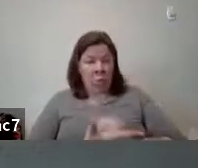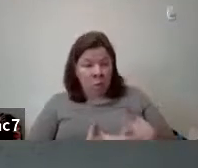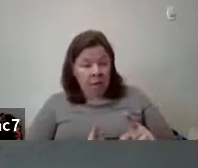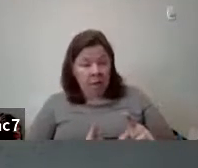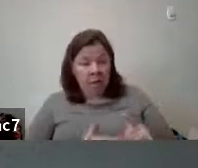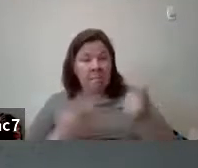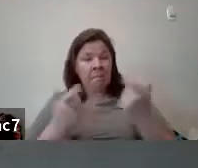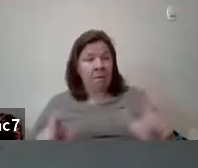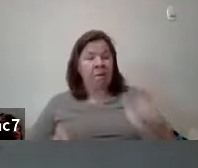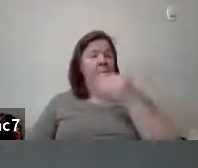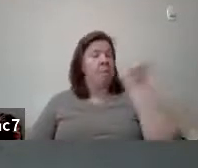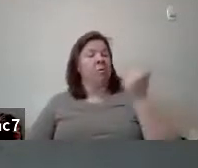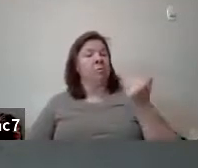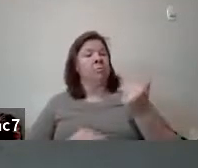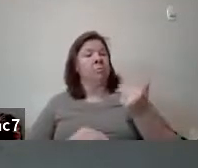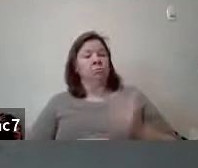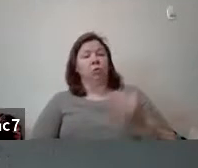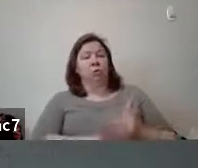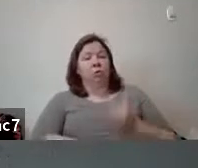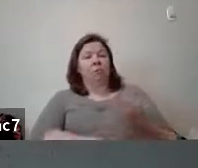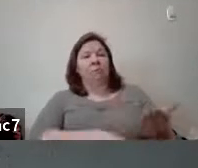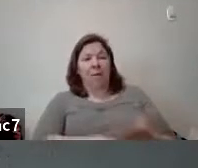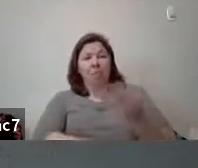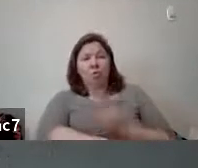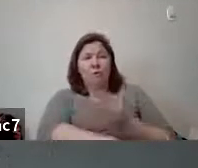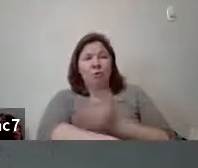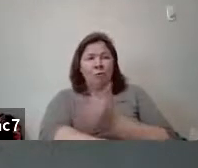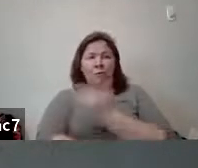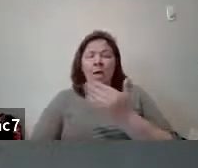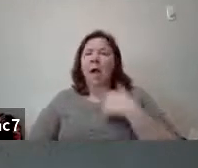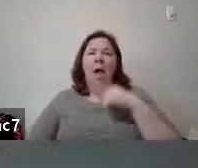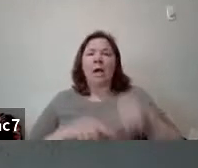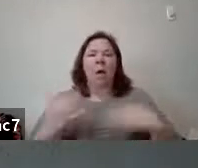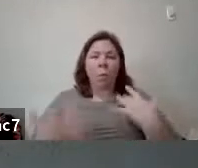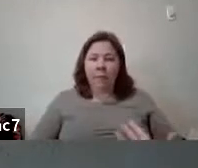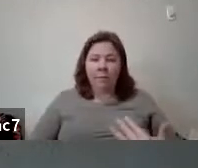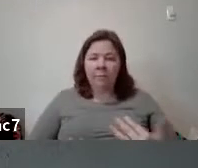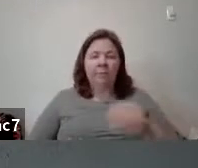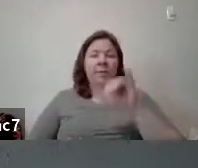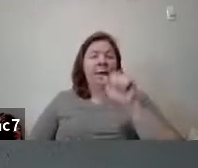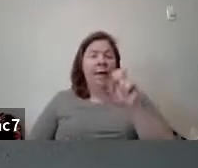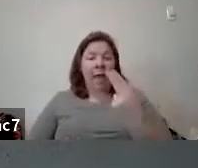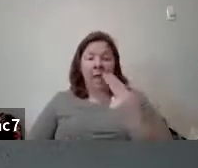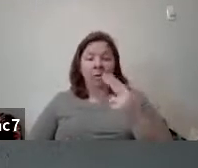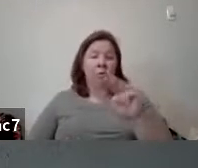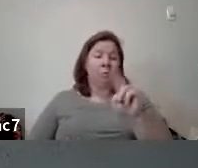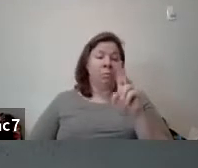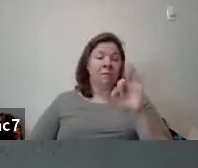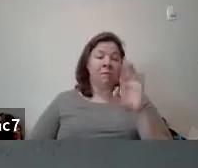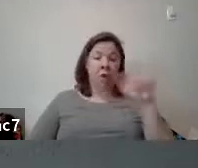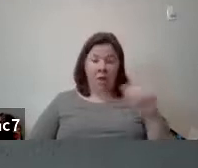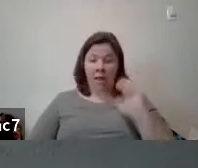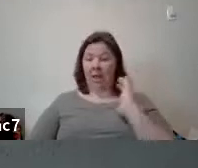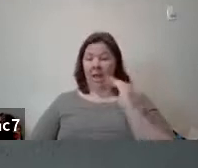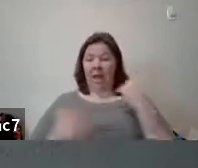and better. It's just amazing. And I cannot wait. I know that Ash Forrest said he's happy to have our founders